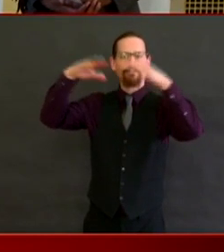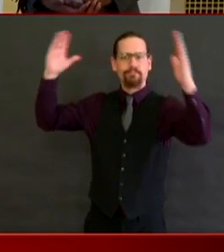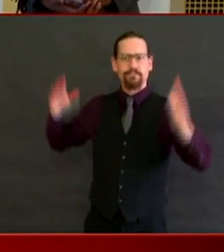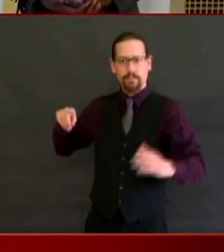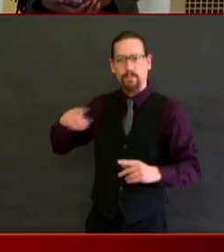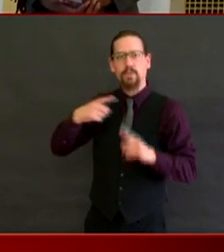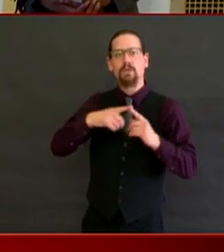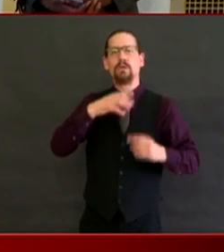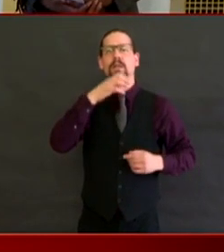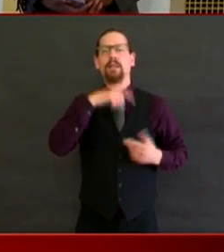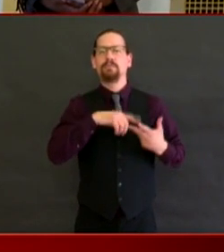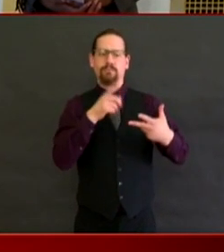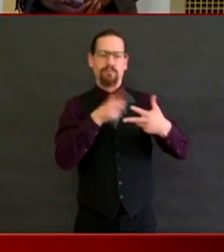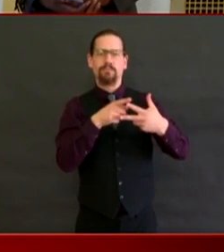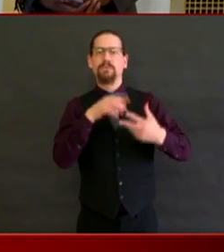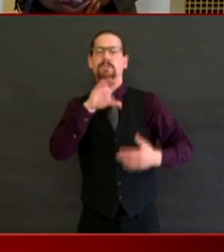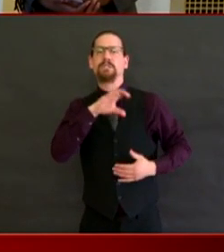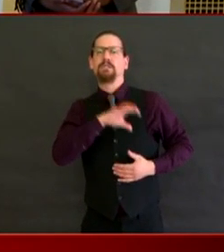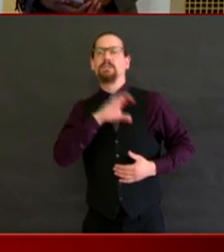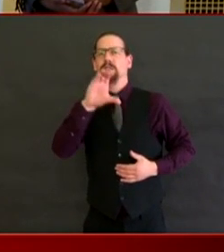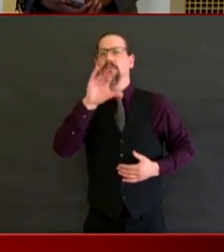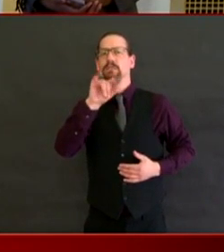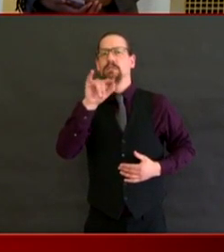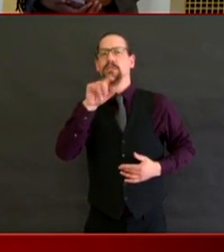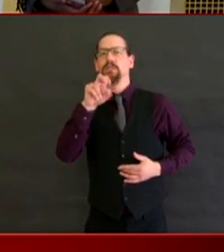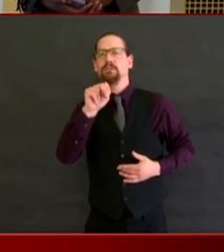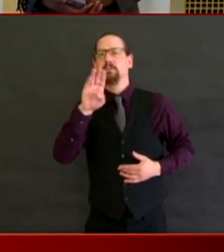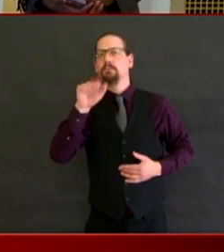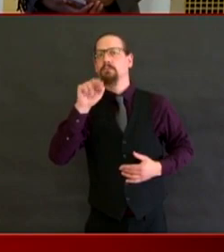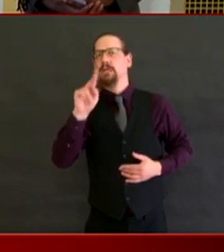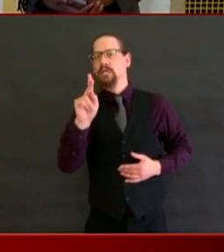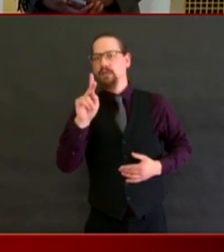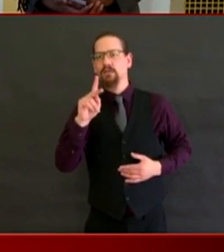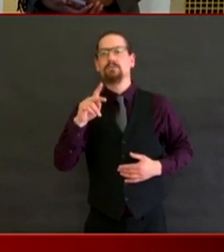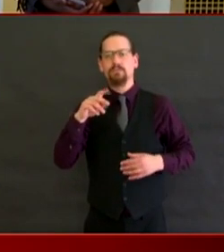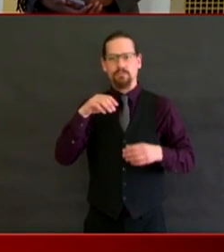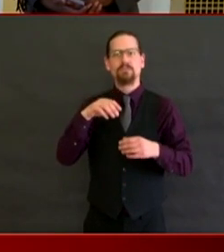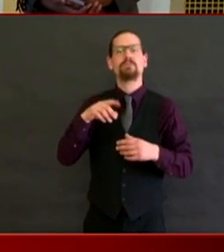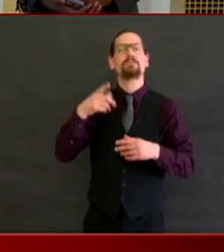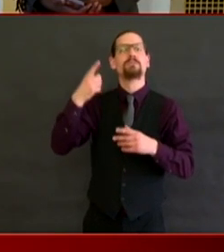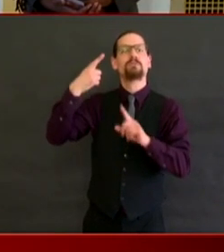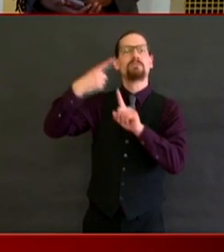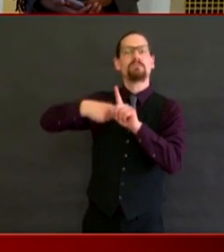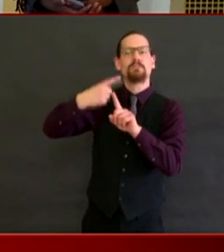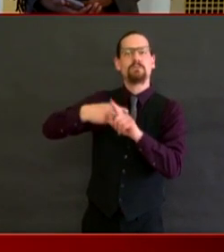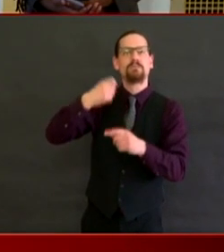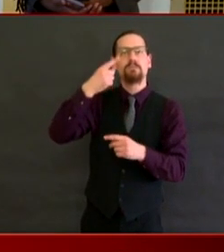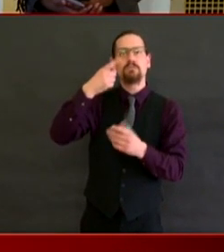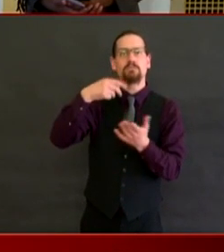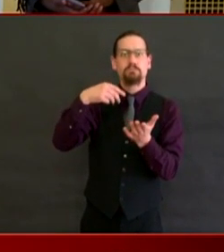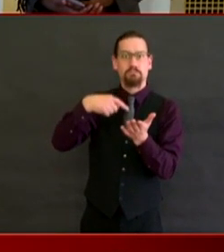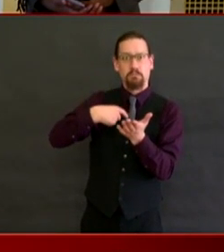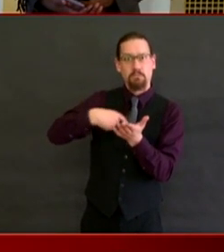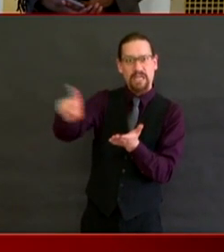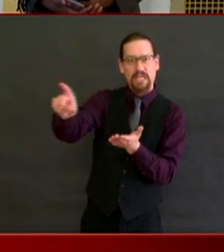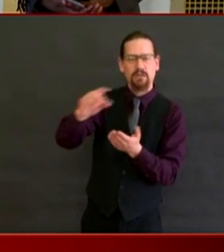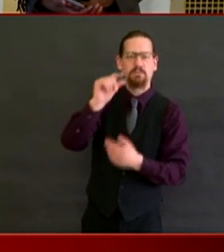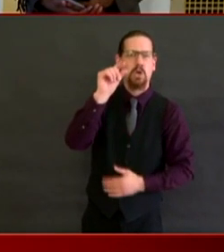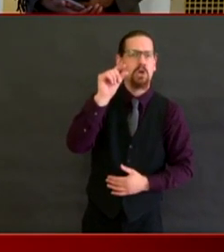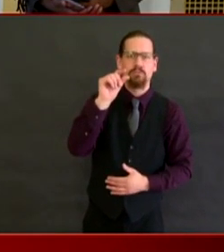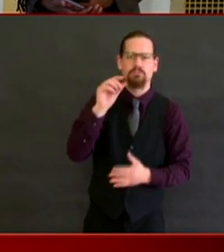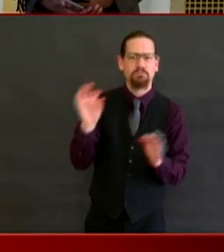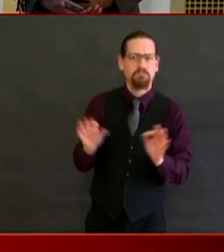that we're paying a nominal fee so that we can have control of the site and have appropriate legal protections, and have been negotiating leases with